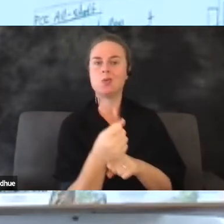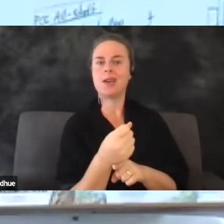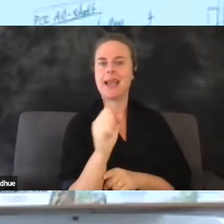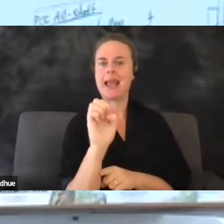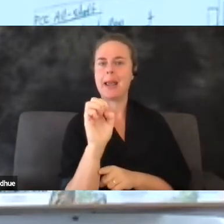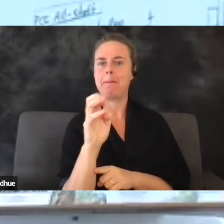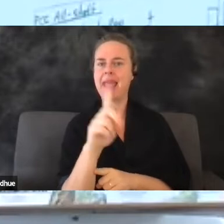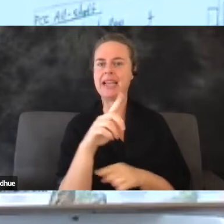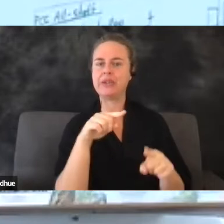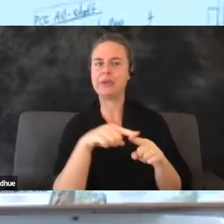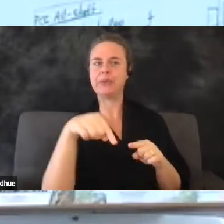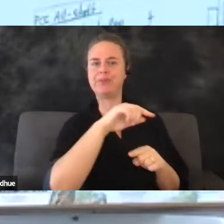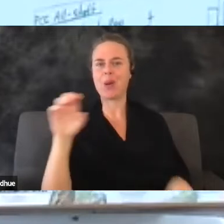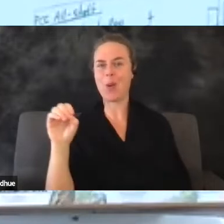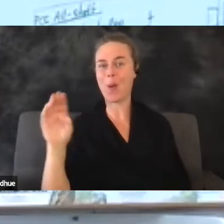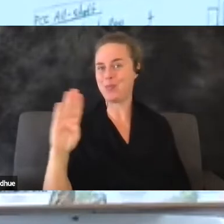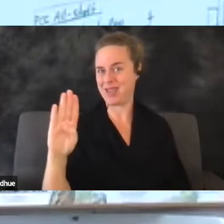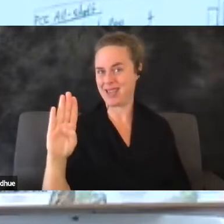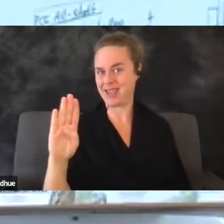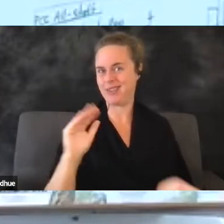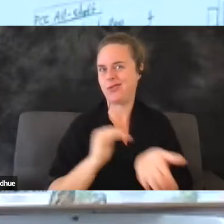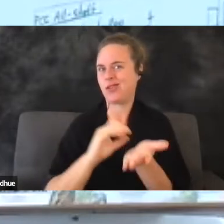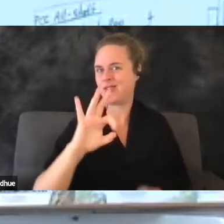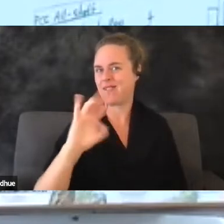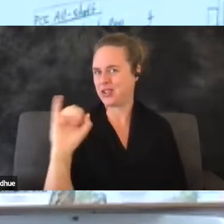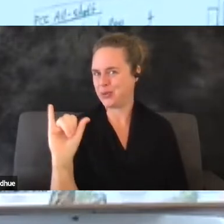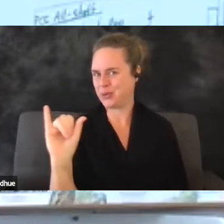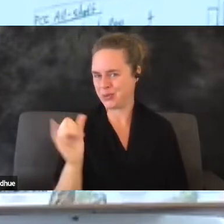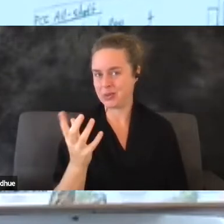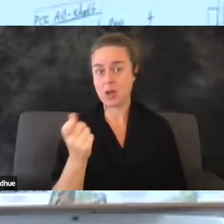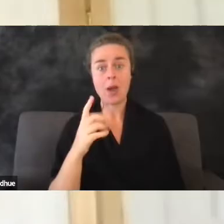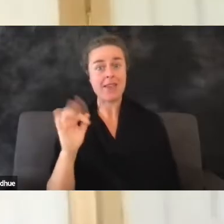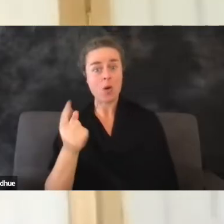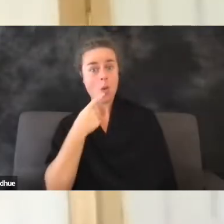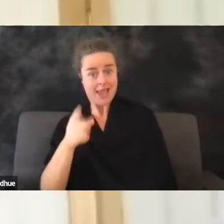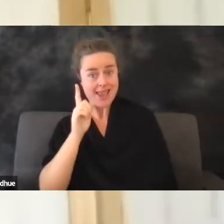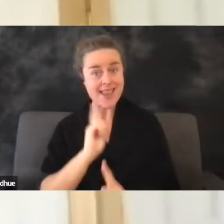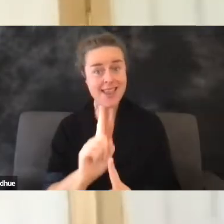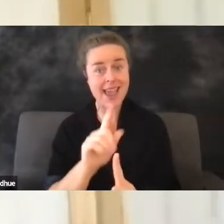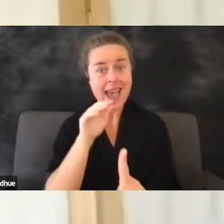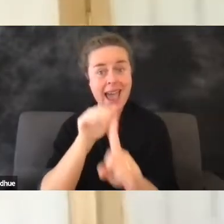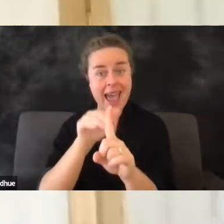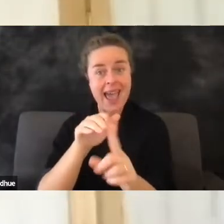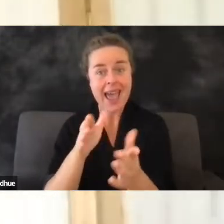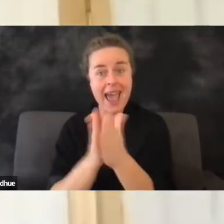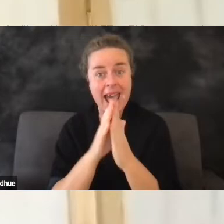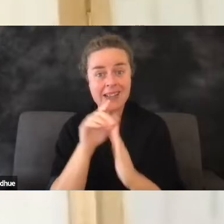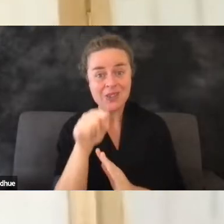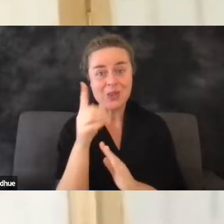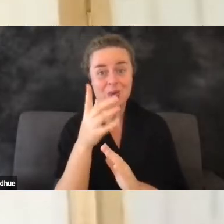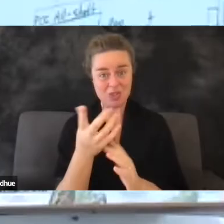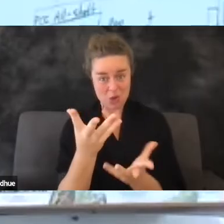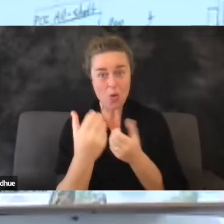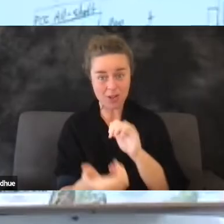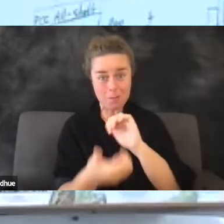knocking on your door and say, hey, do you want to do this? Say yes, because it's awesome. And it's